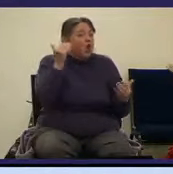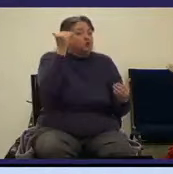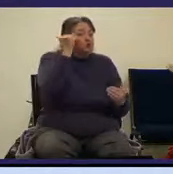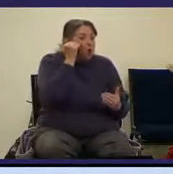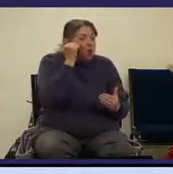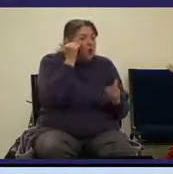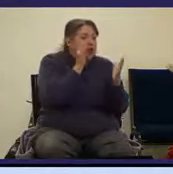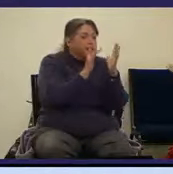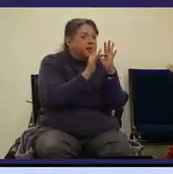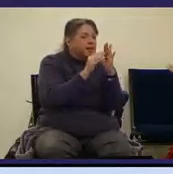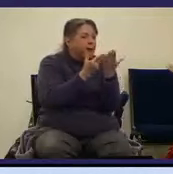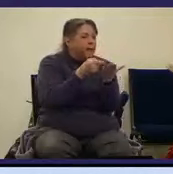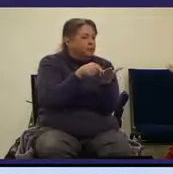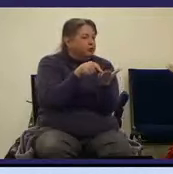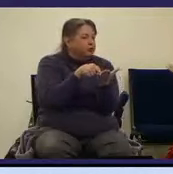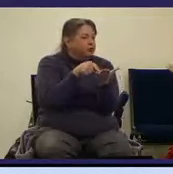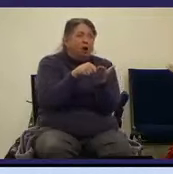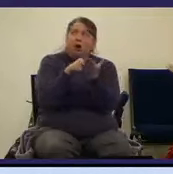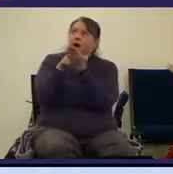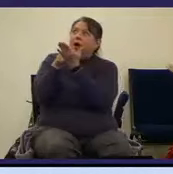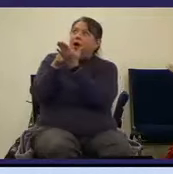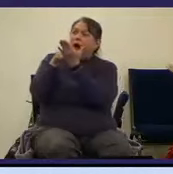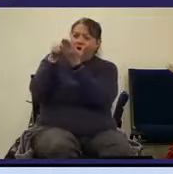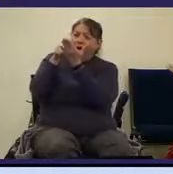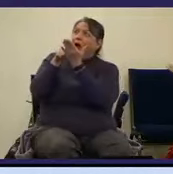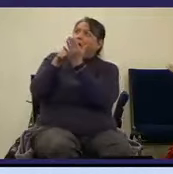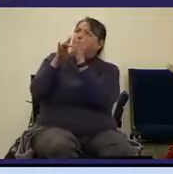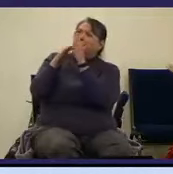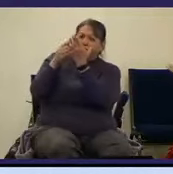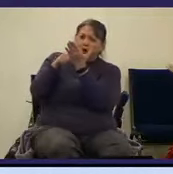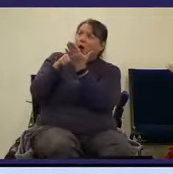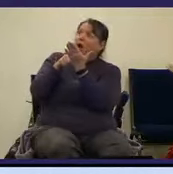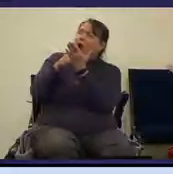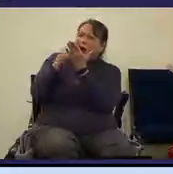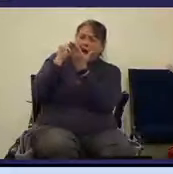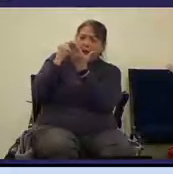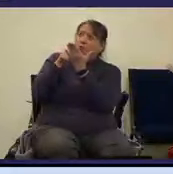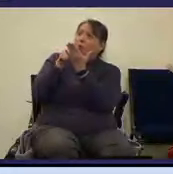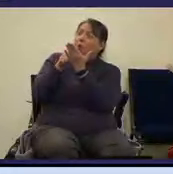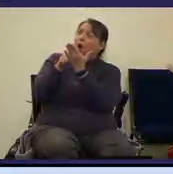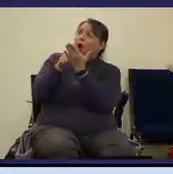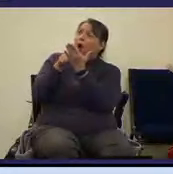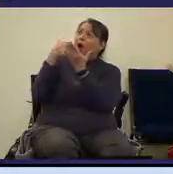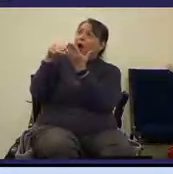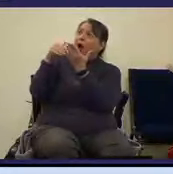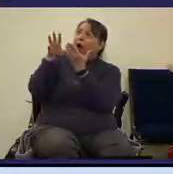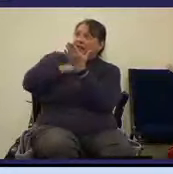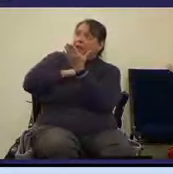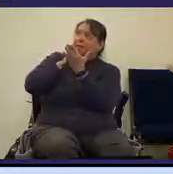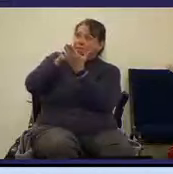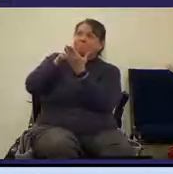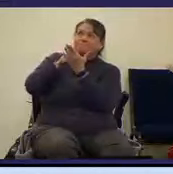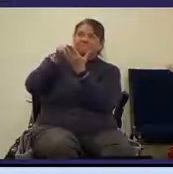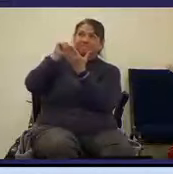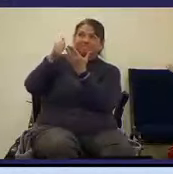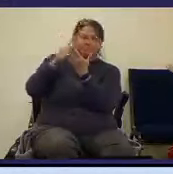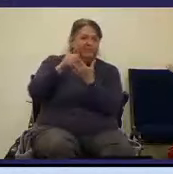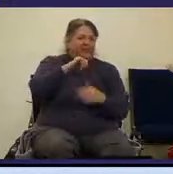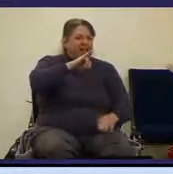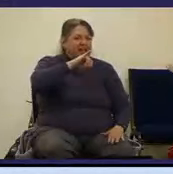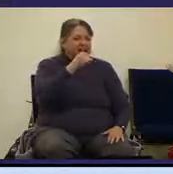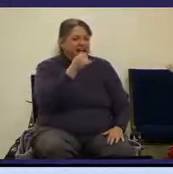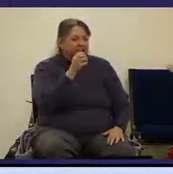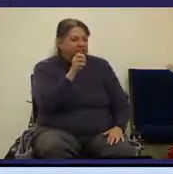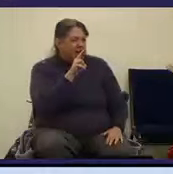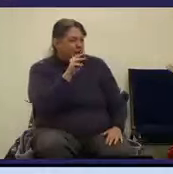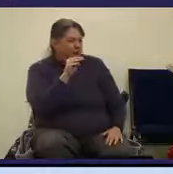There is joy in knowing and claiming his word and his promises. Notice Jeremiah 15 verse 16 up on the